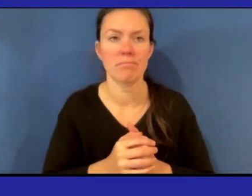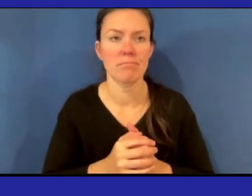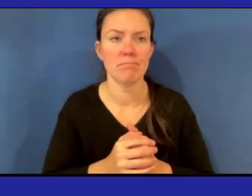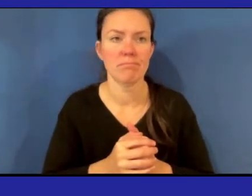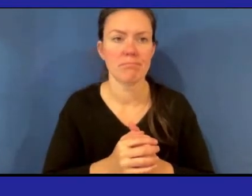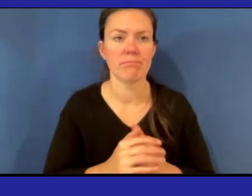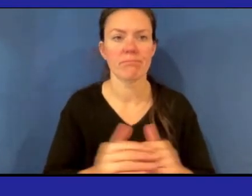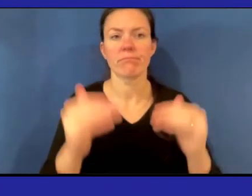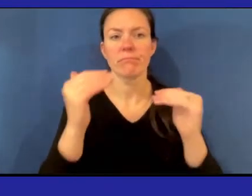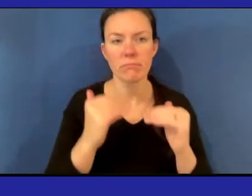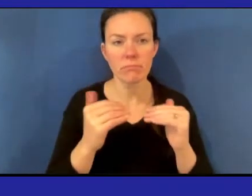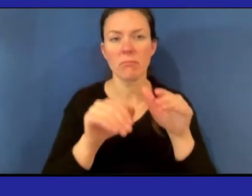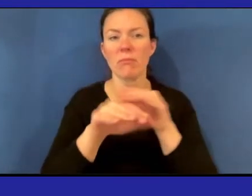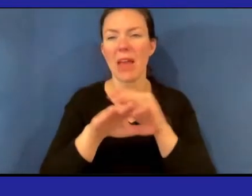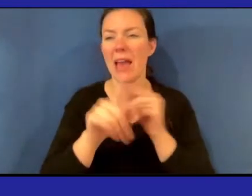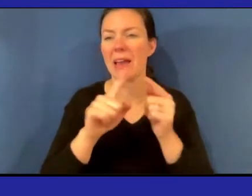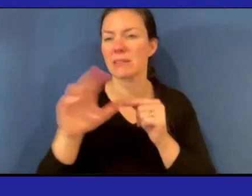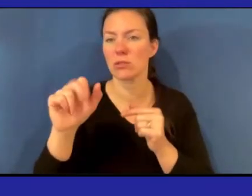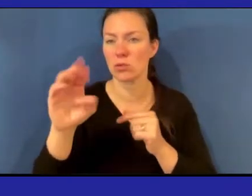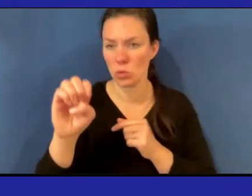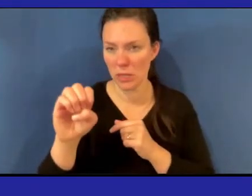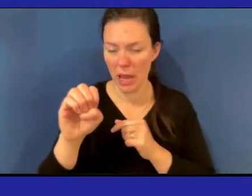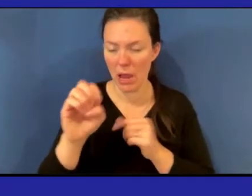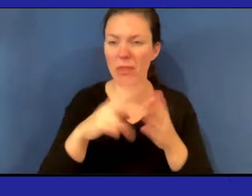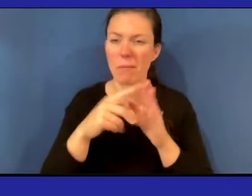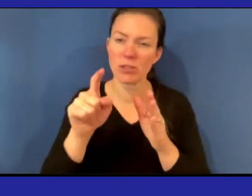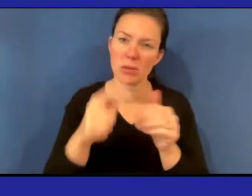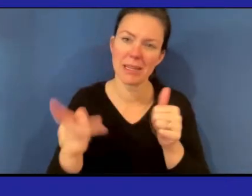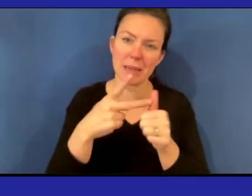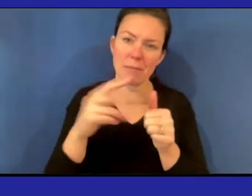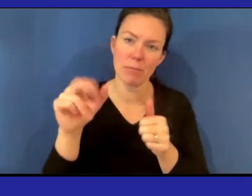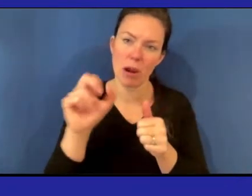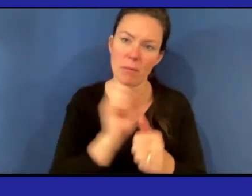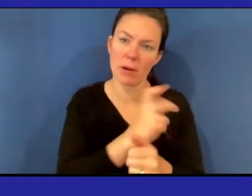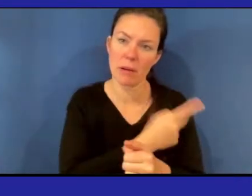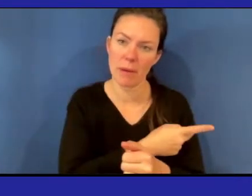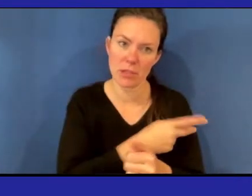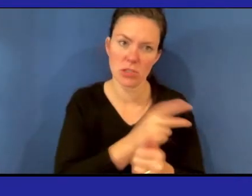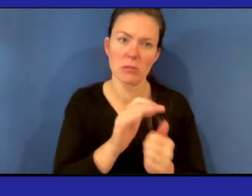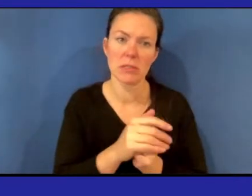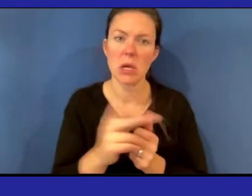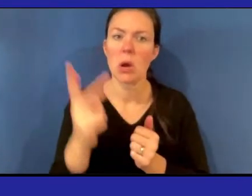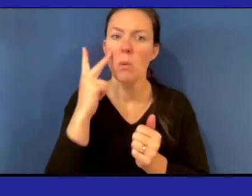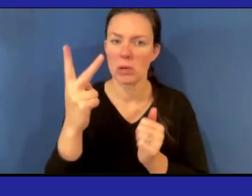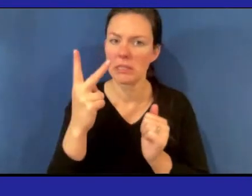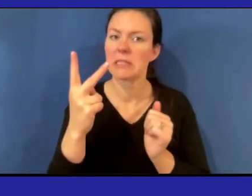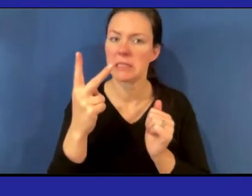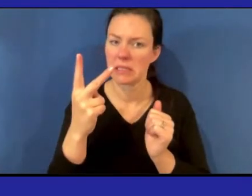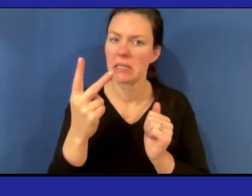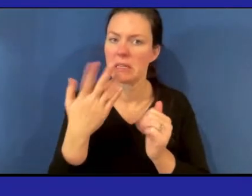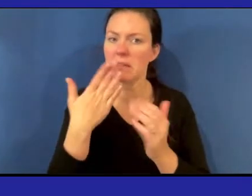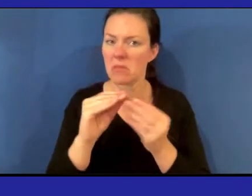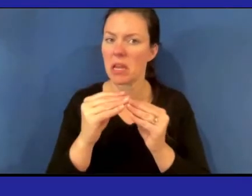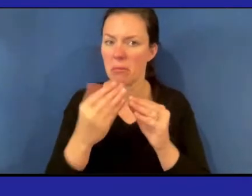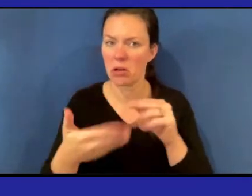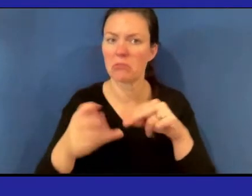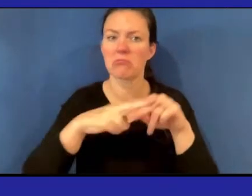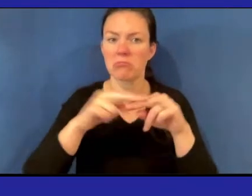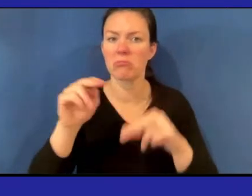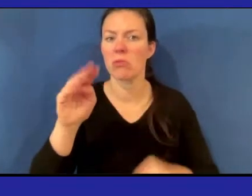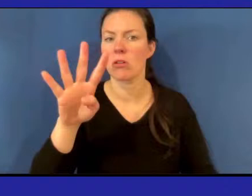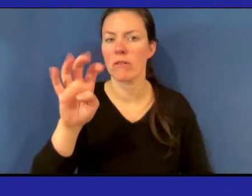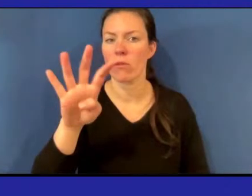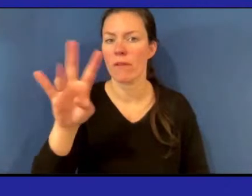Access to care, unique primary care patients, we still are seeing a nice upward trend there,